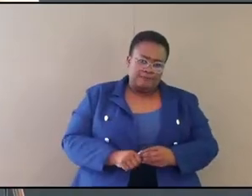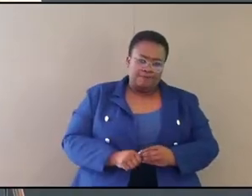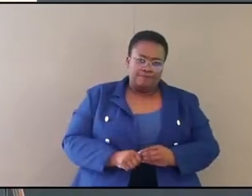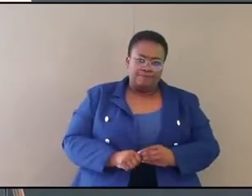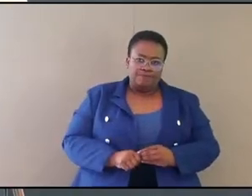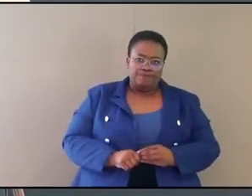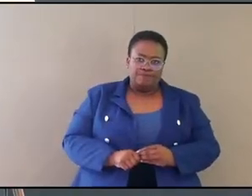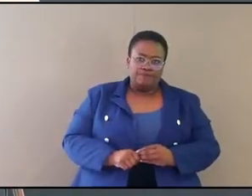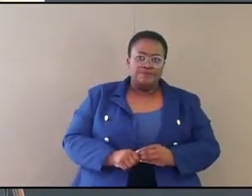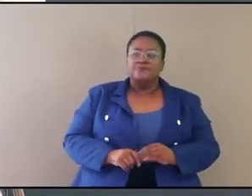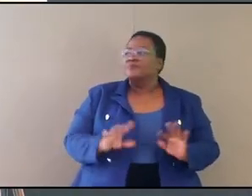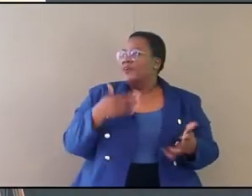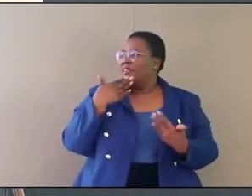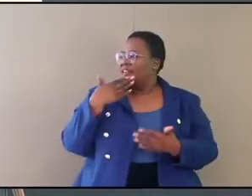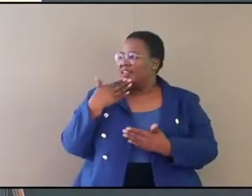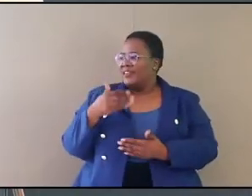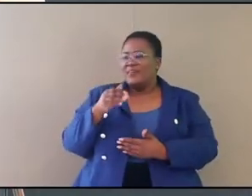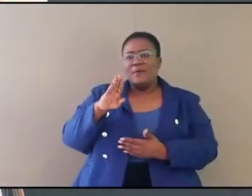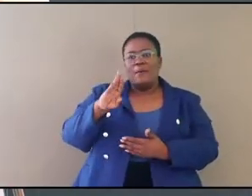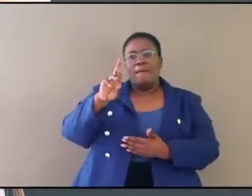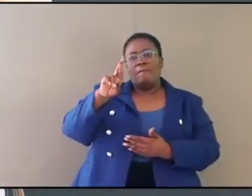by the way. Thank you very much, Brenda.